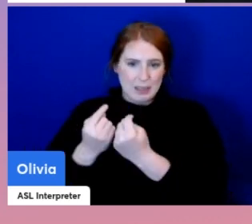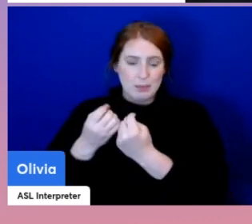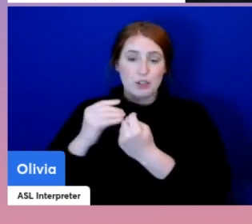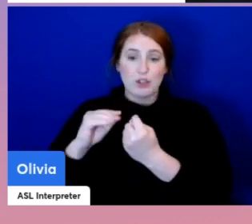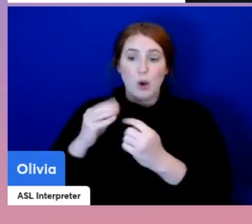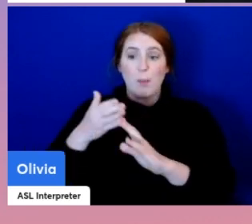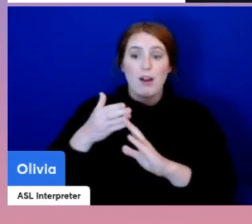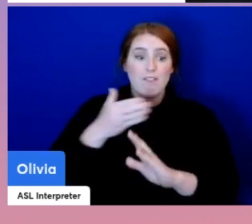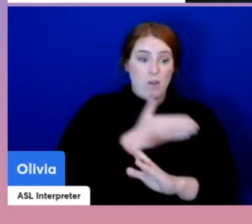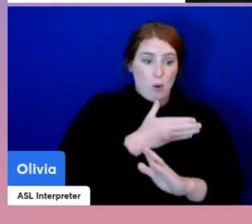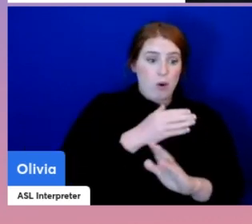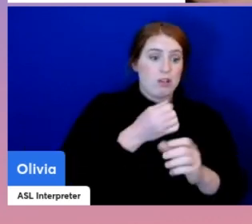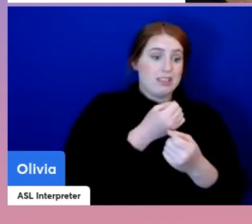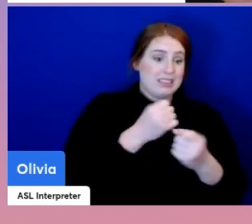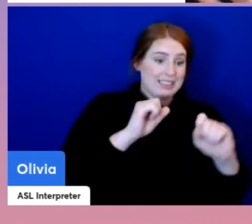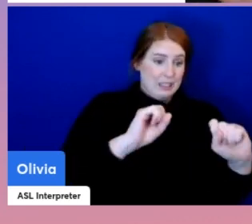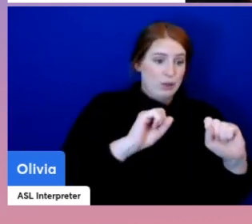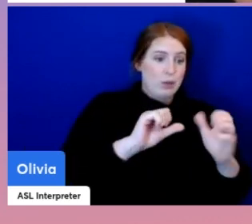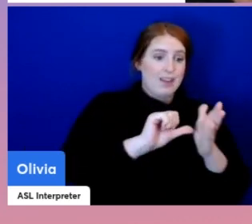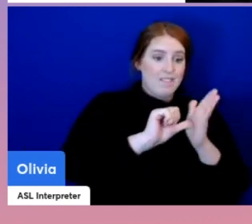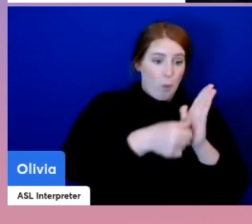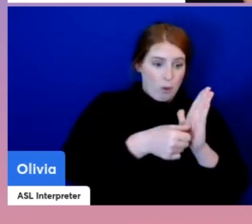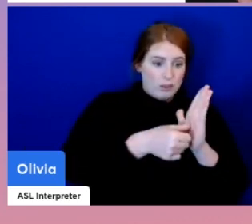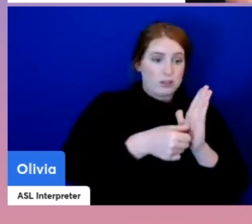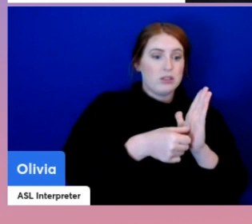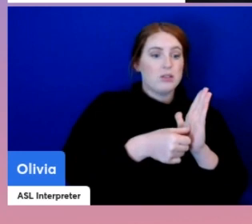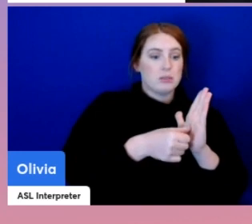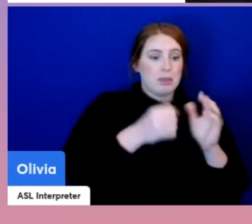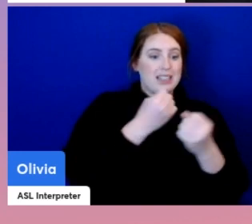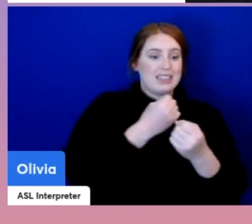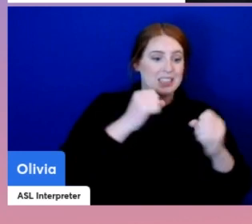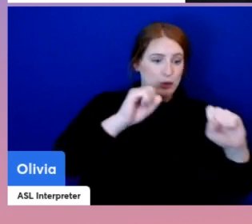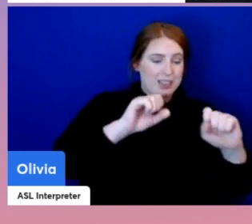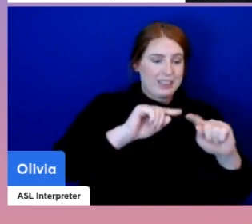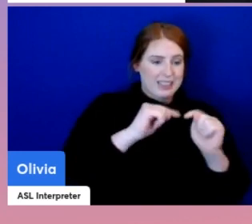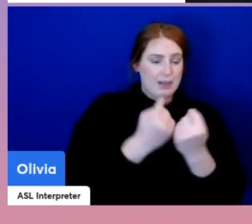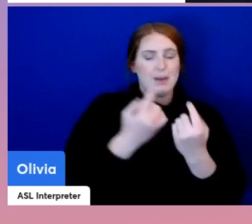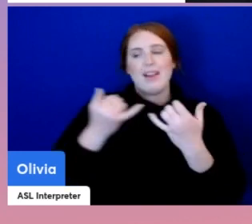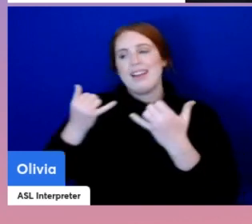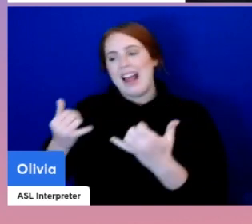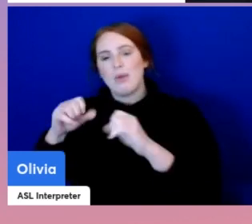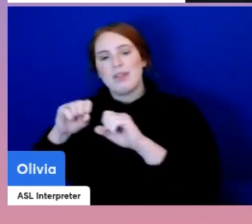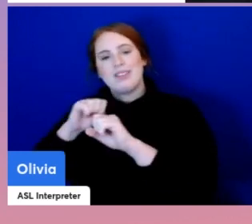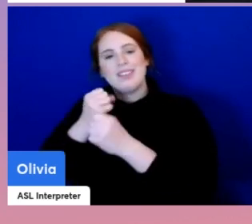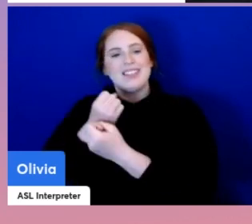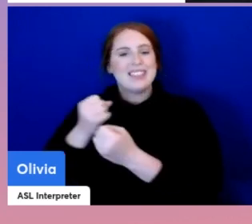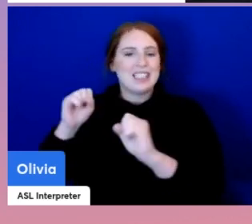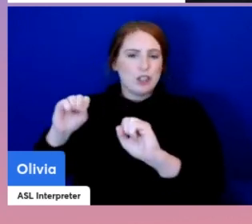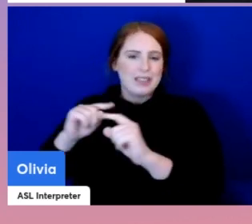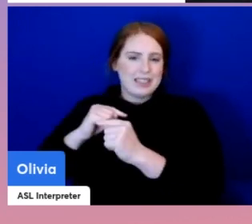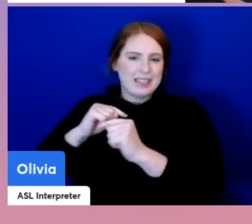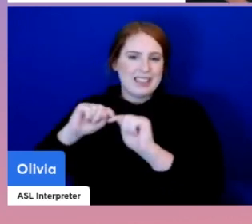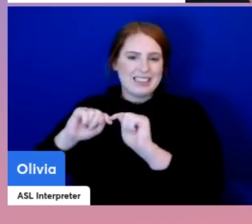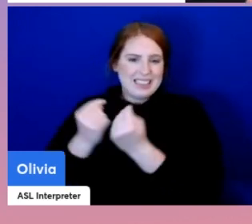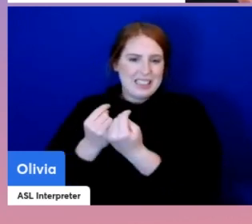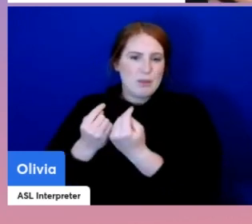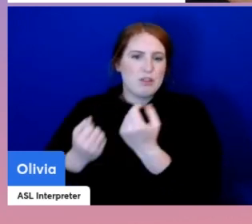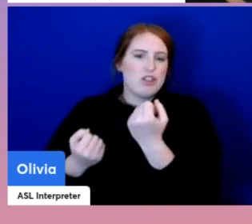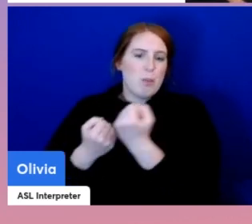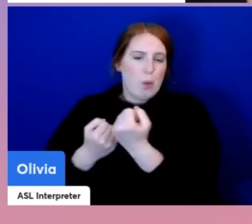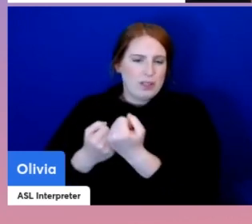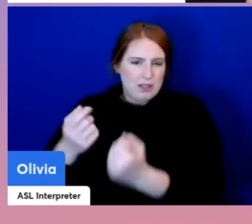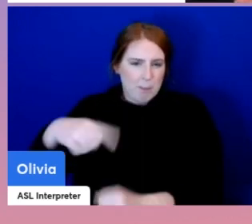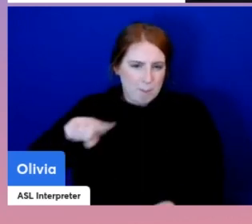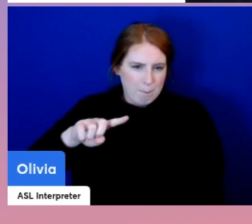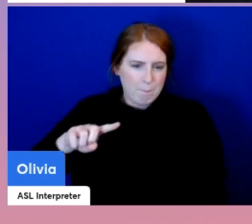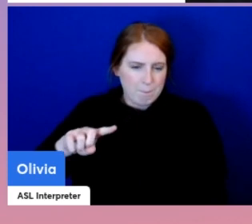enforced by the security team to a model where security is enabled by the security team. And so remember that Securaroo is